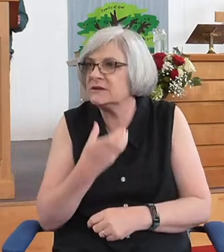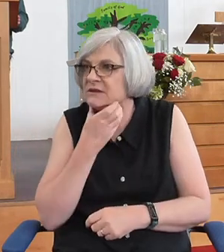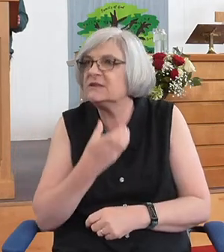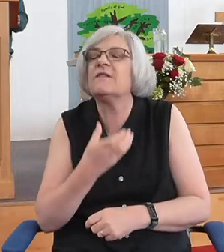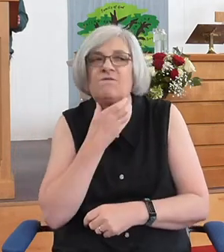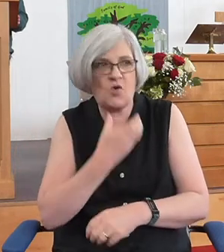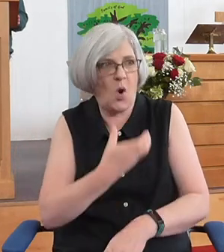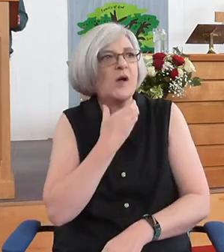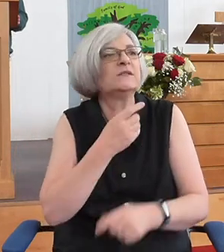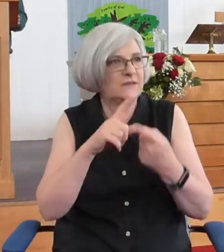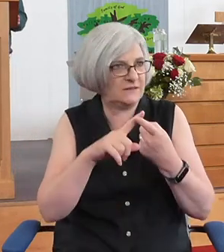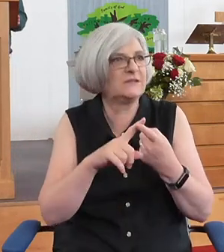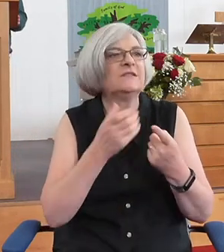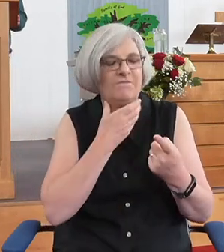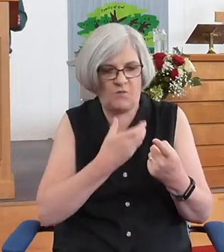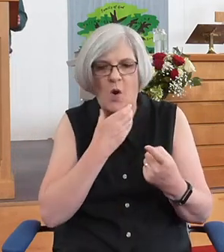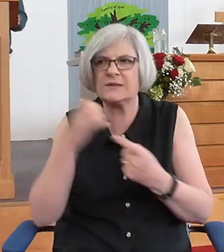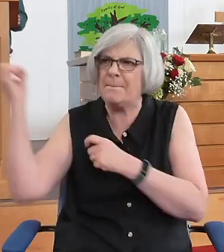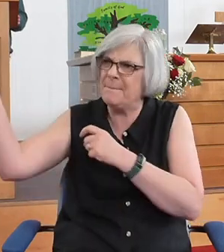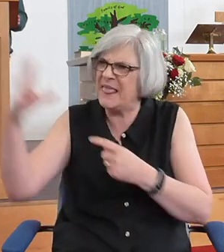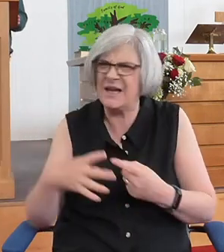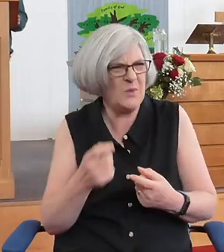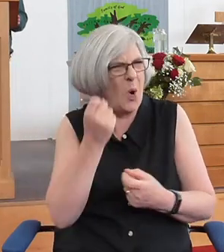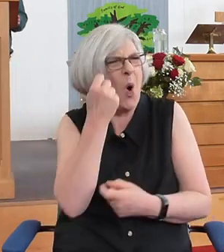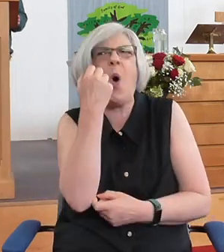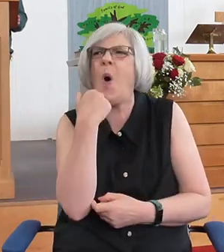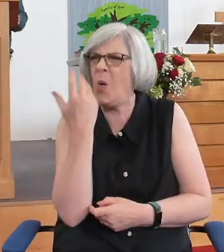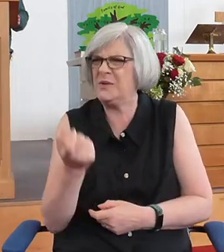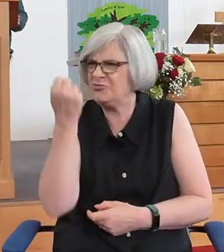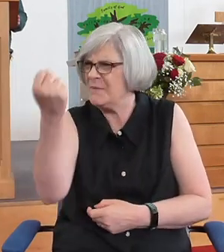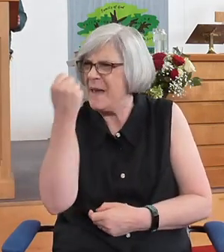Dogs. Frogs. Yes. Why do we all remember the frogs?